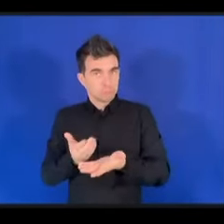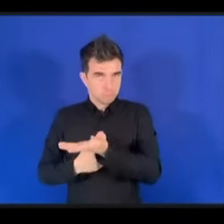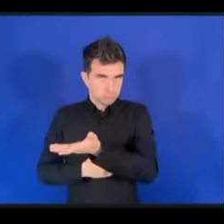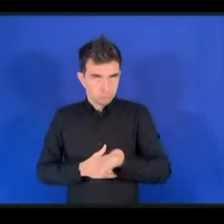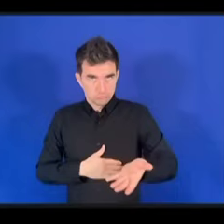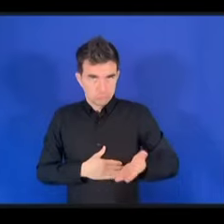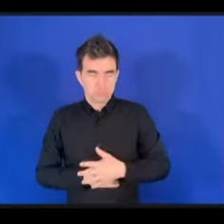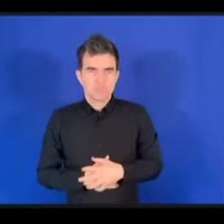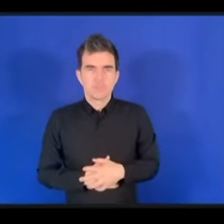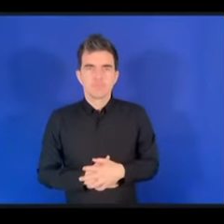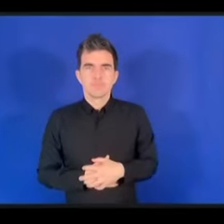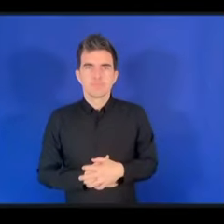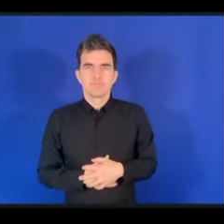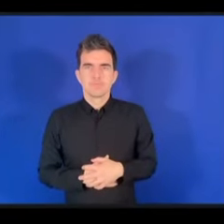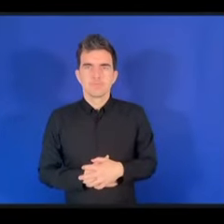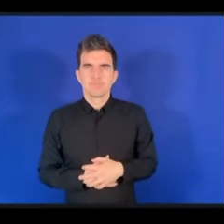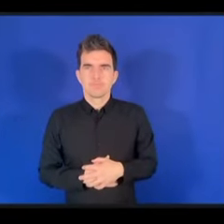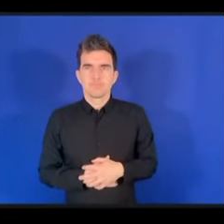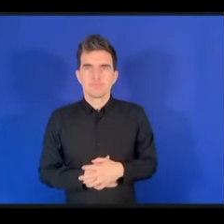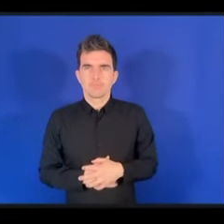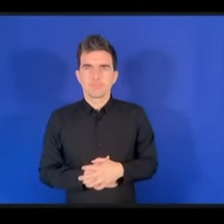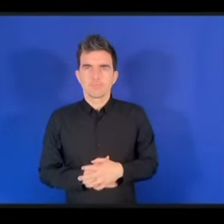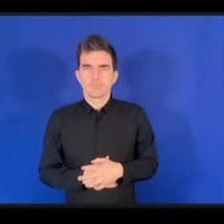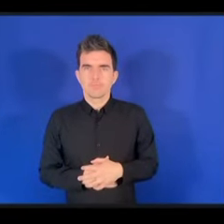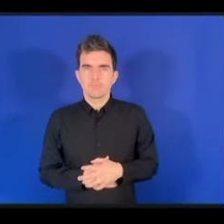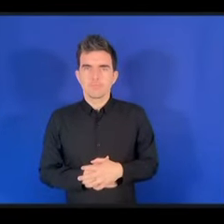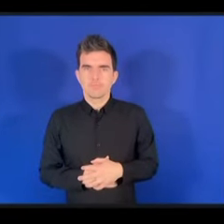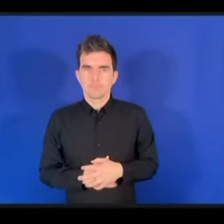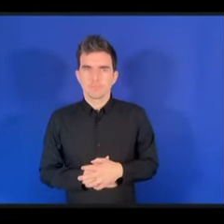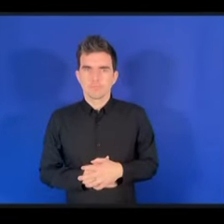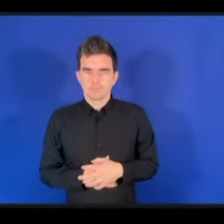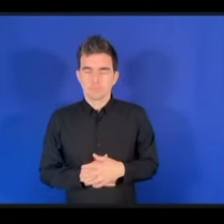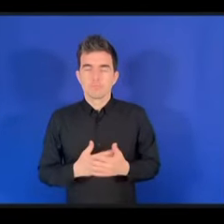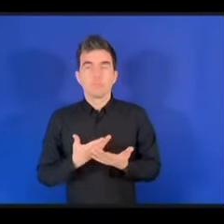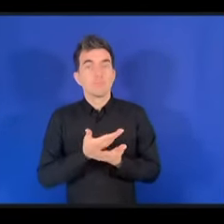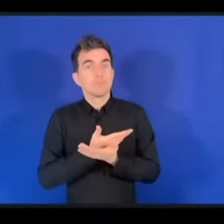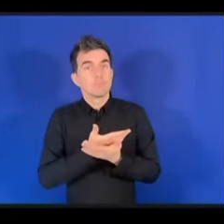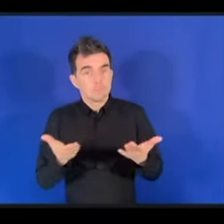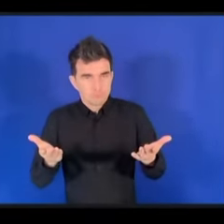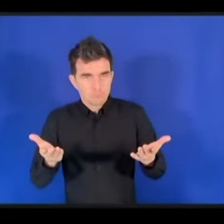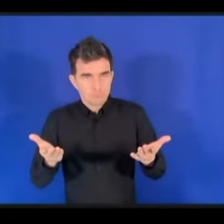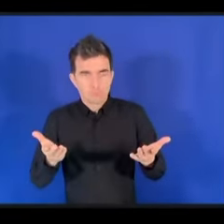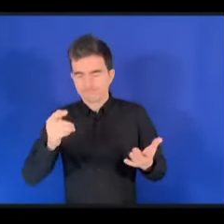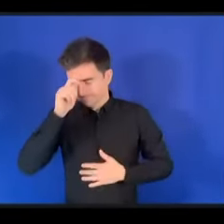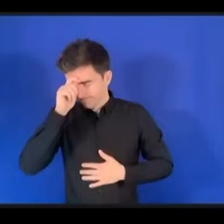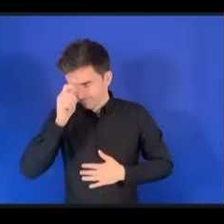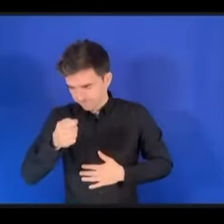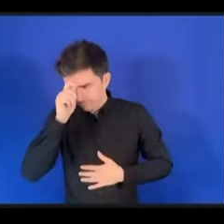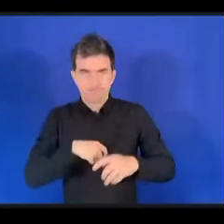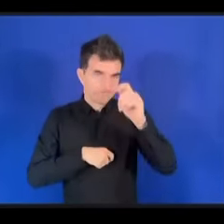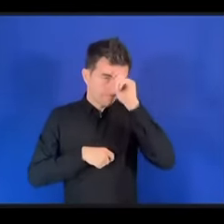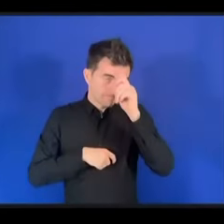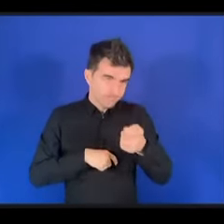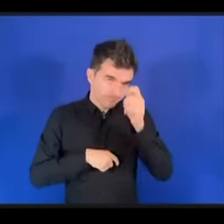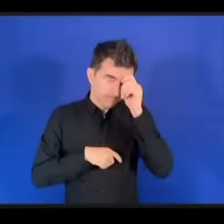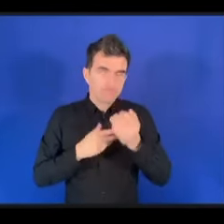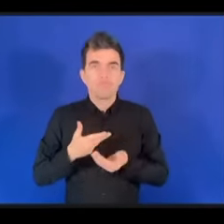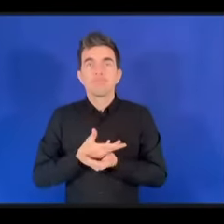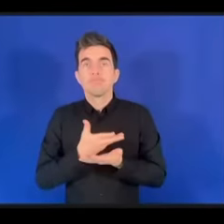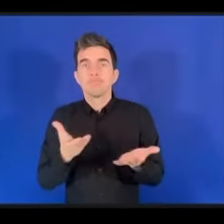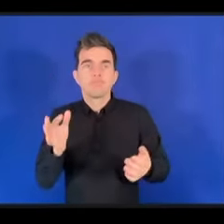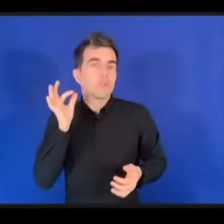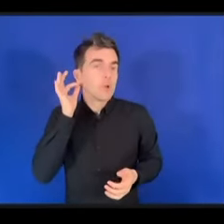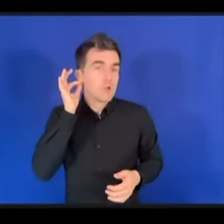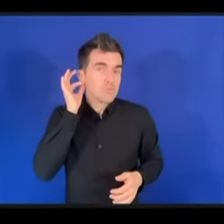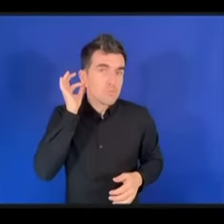Distinguished ladies and gentlemen, good evening. I am honored to speak this evening, and I had